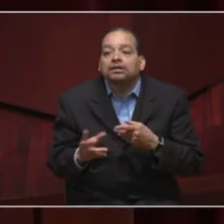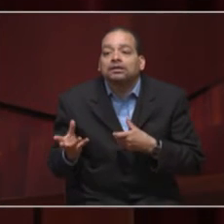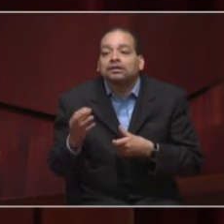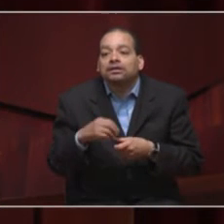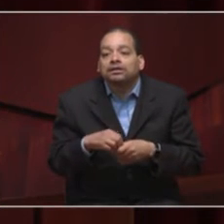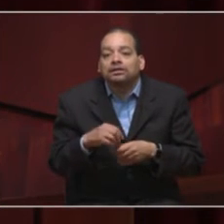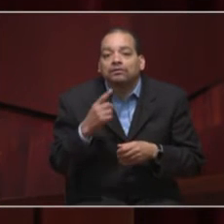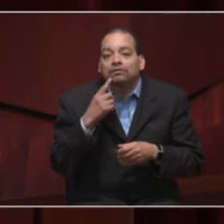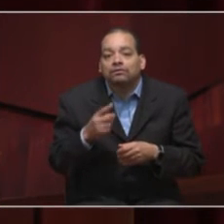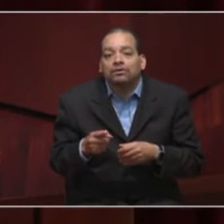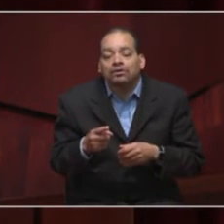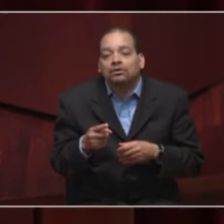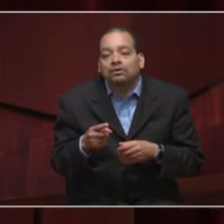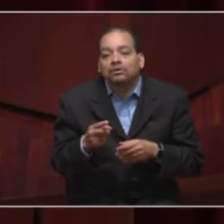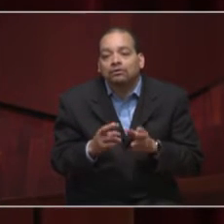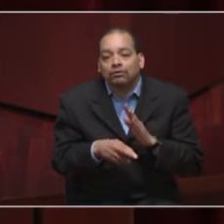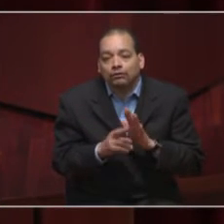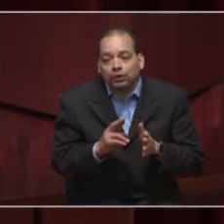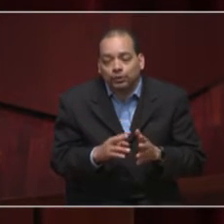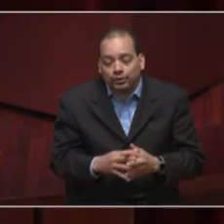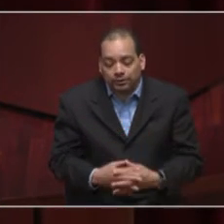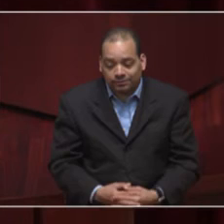units to review.